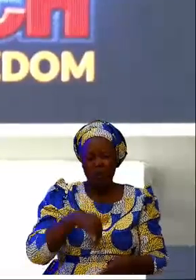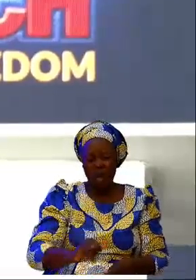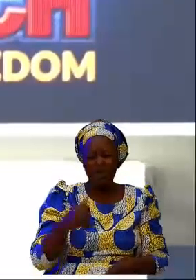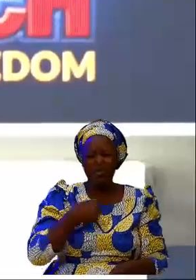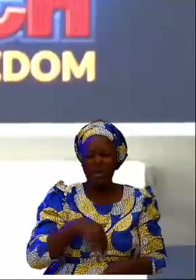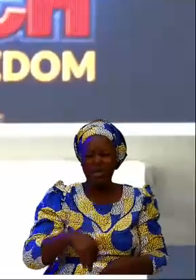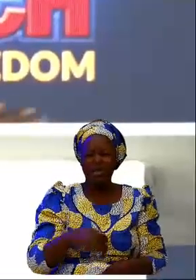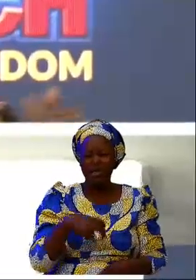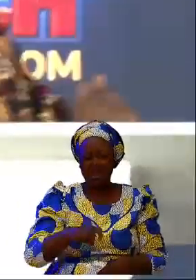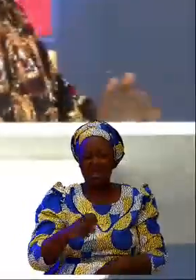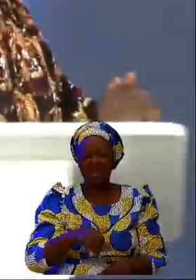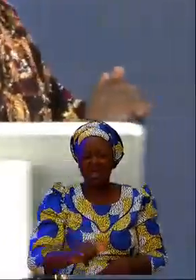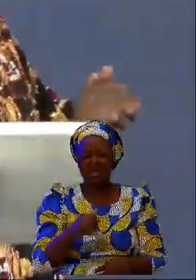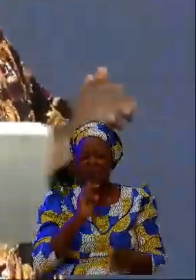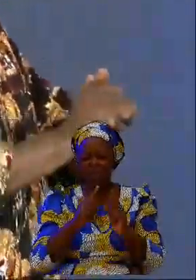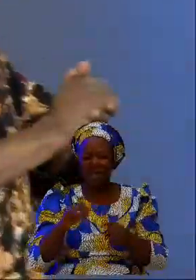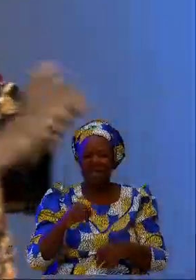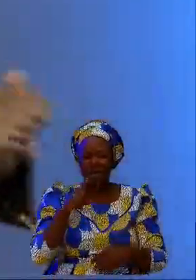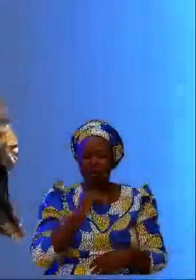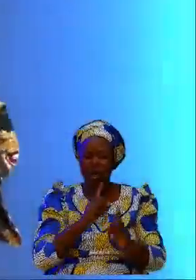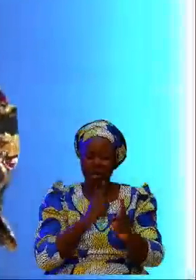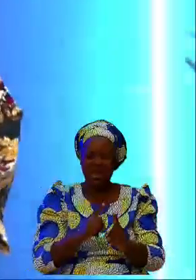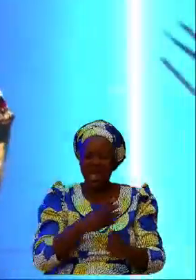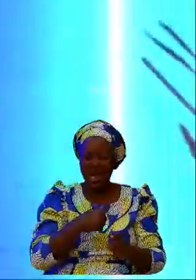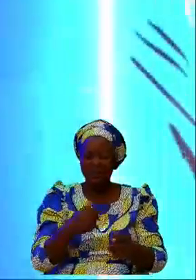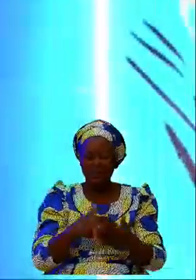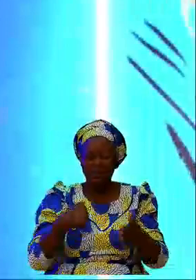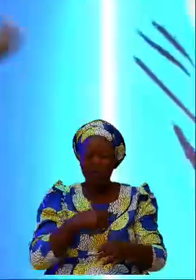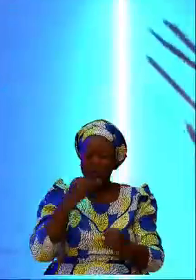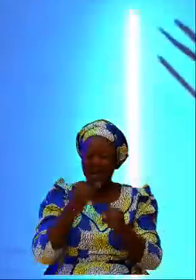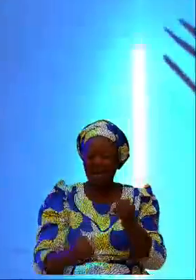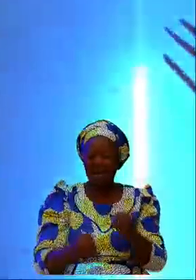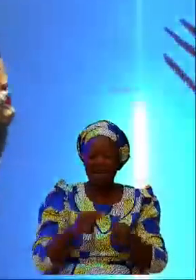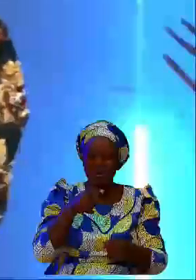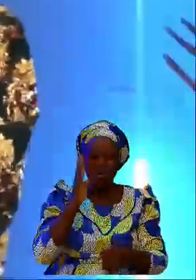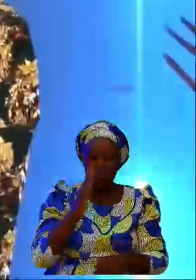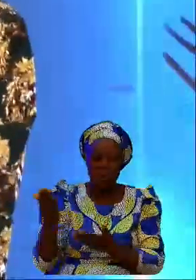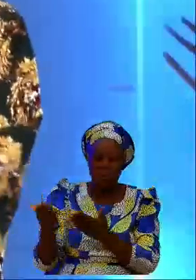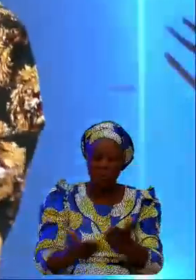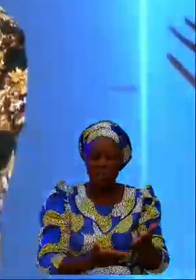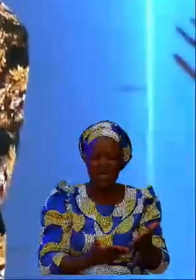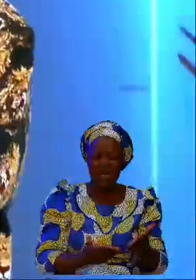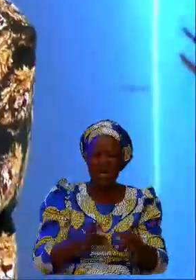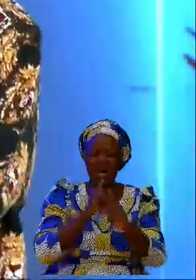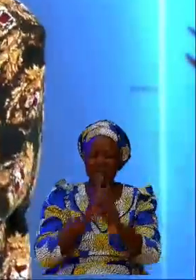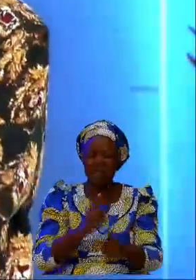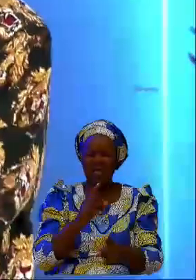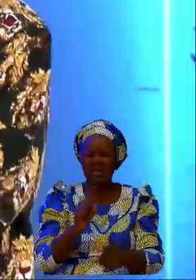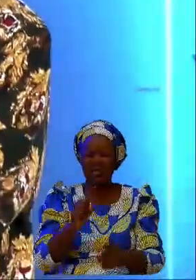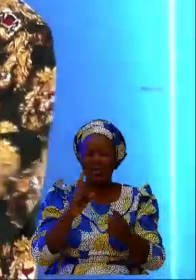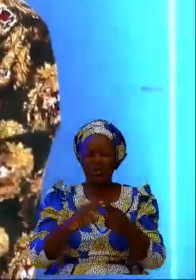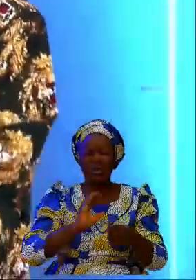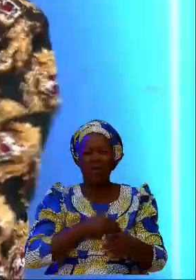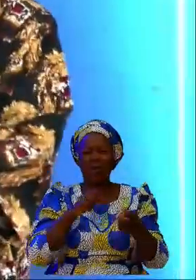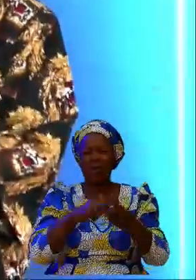grant. You said, while we're still speaking, you will answer. And before we